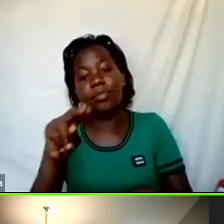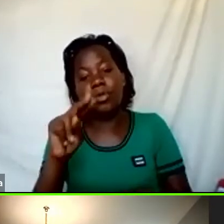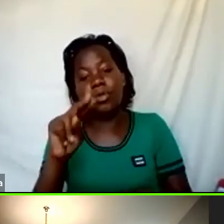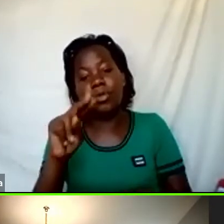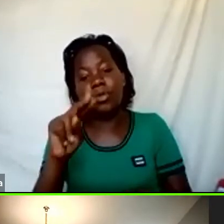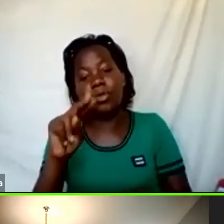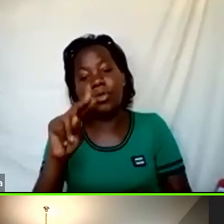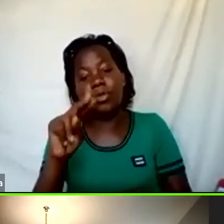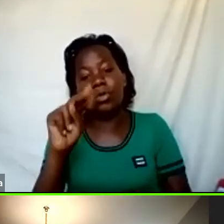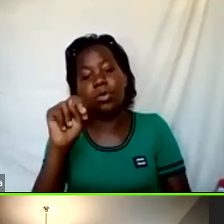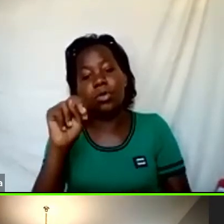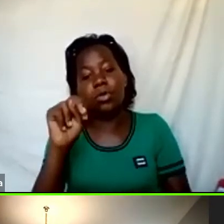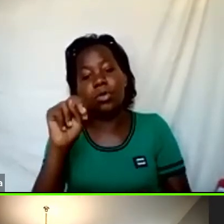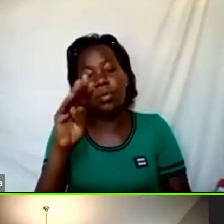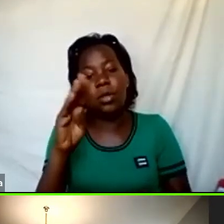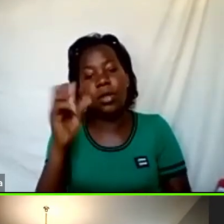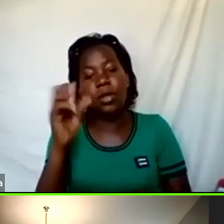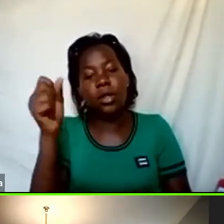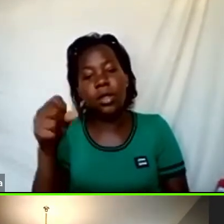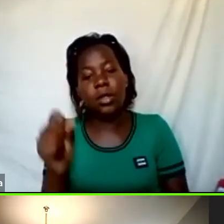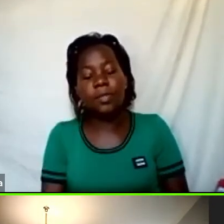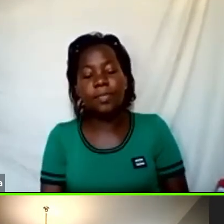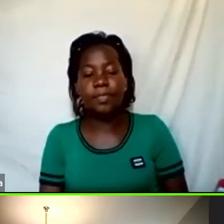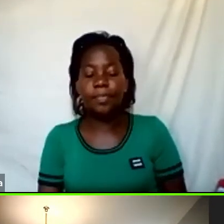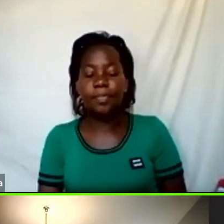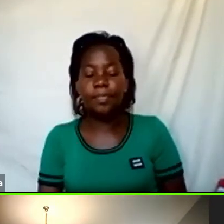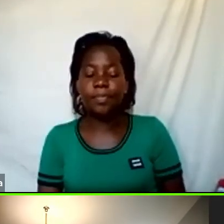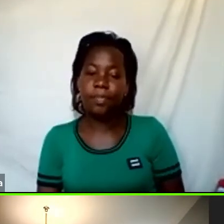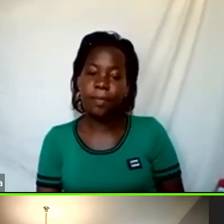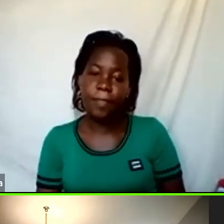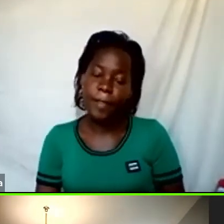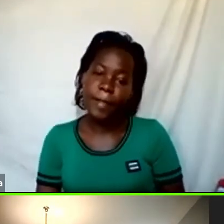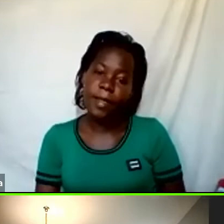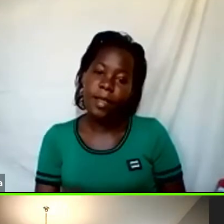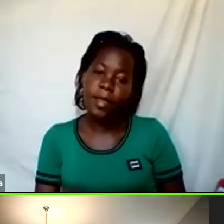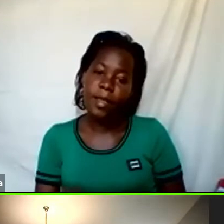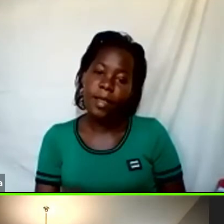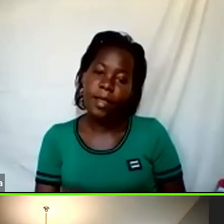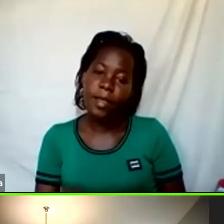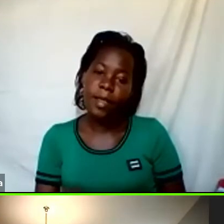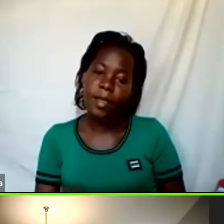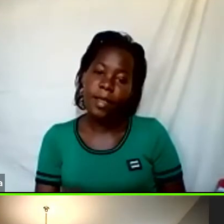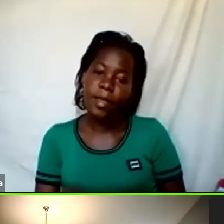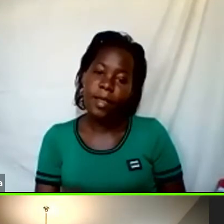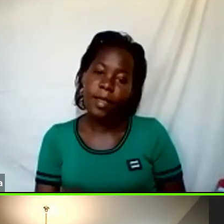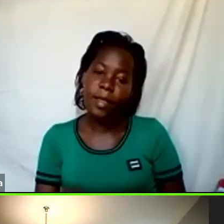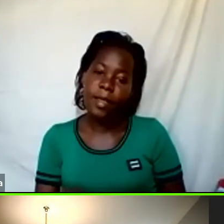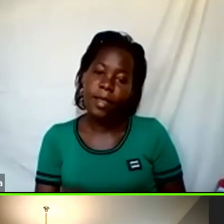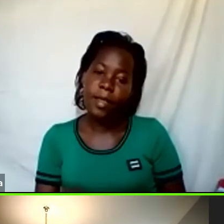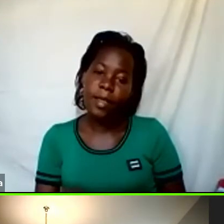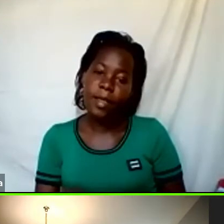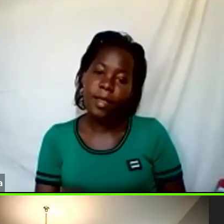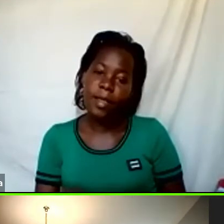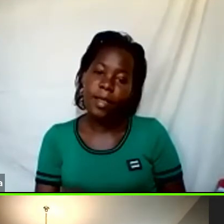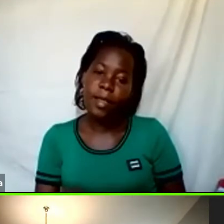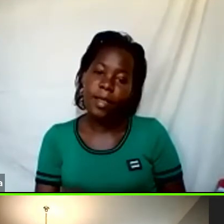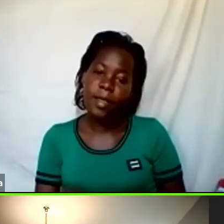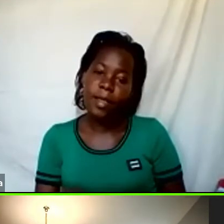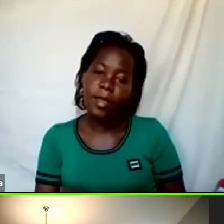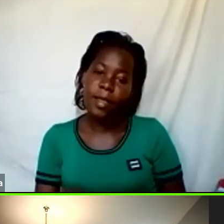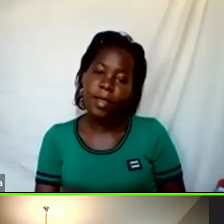in quality assurance. How important is it for our young people, even without the need for UNBS, to make sure that they are